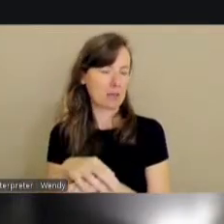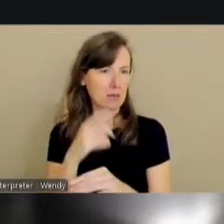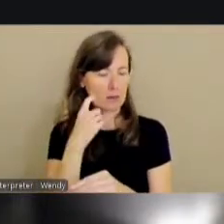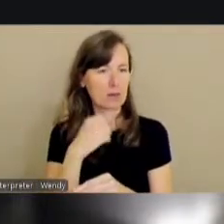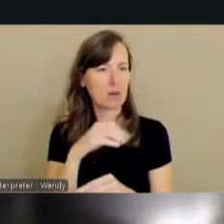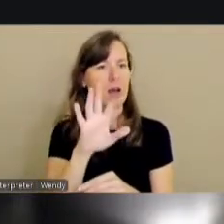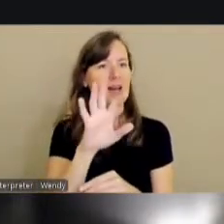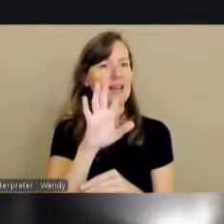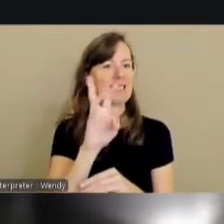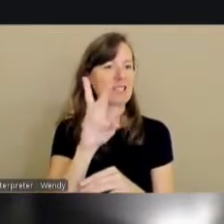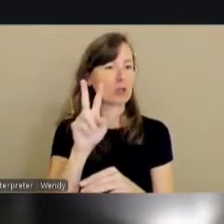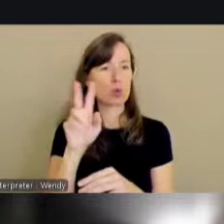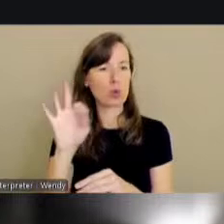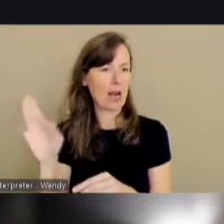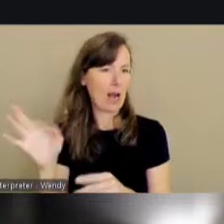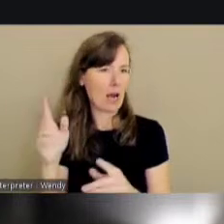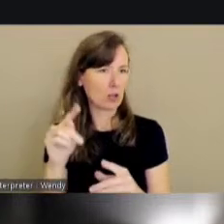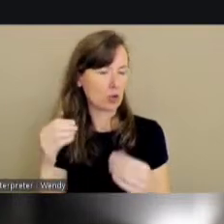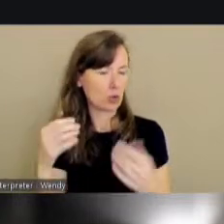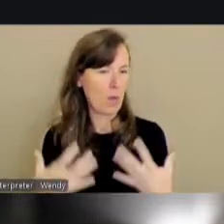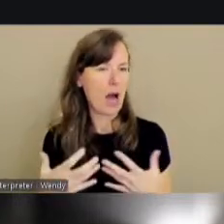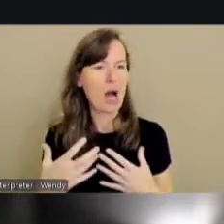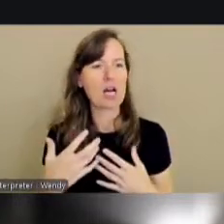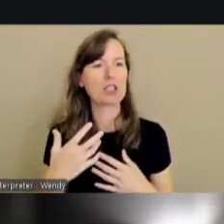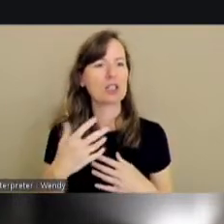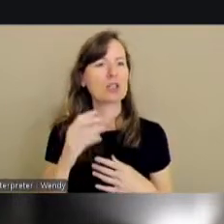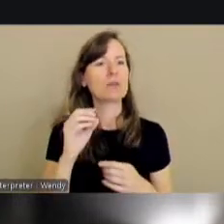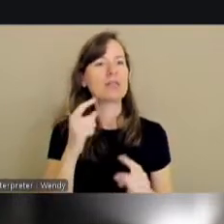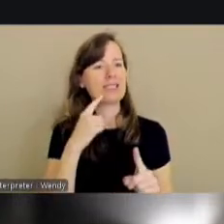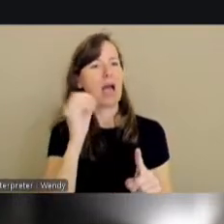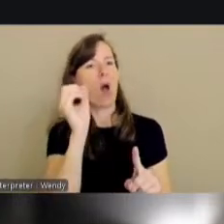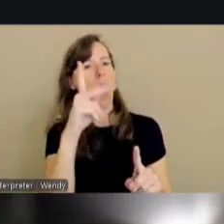John, you need to find